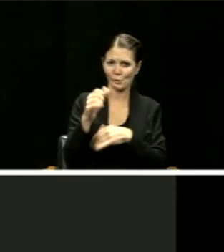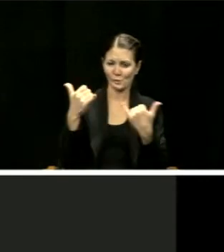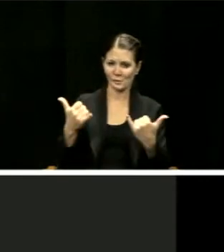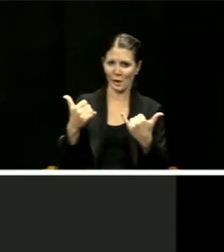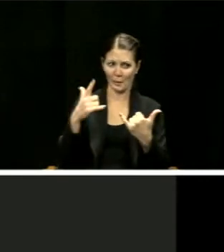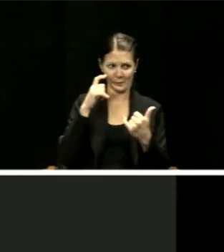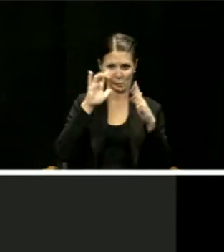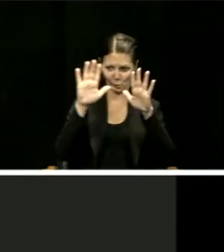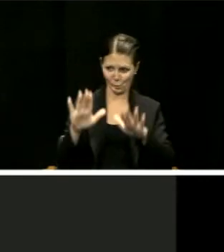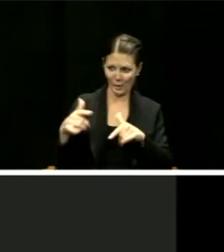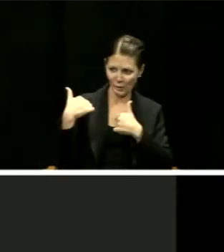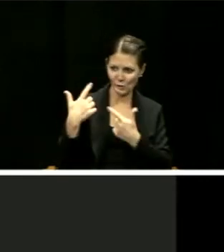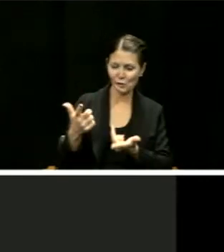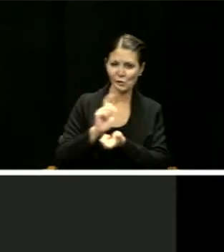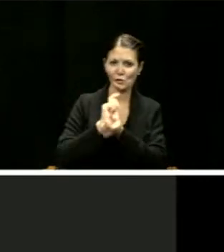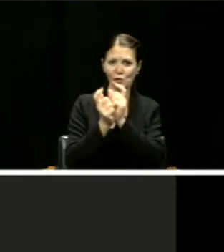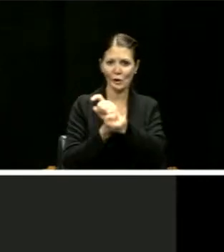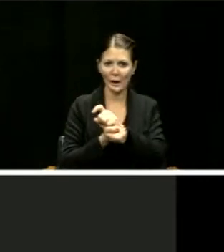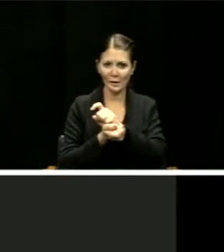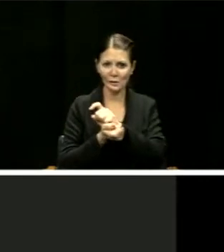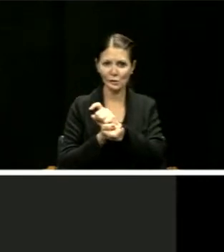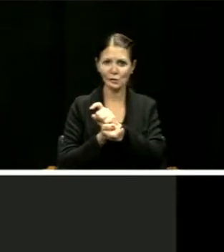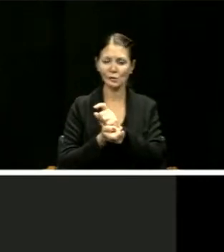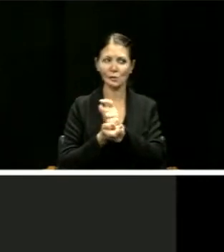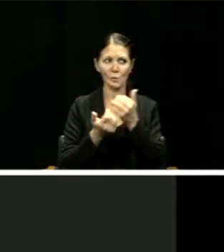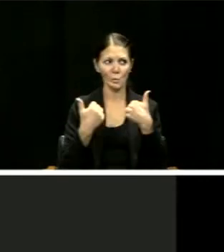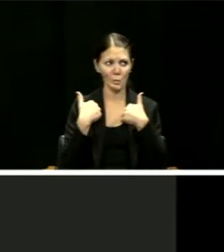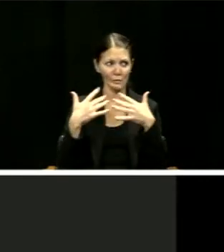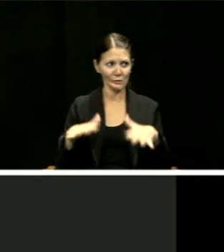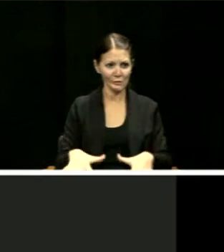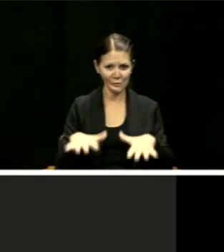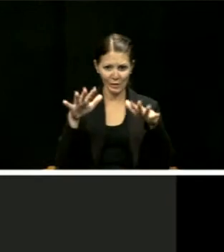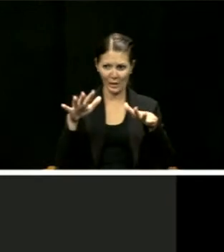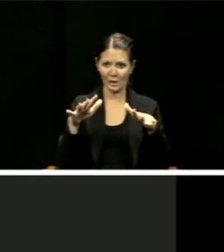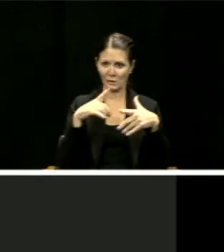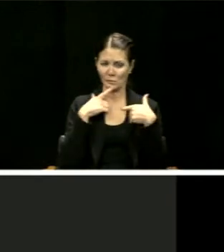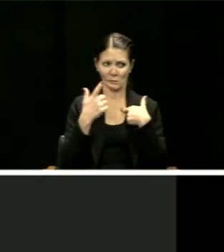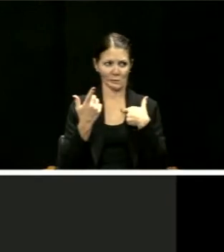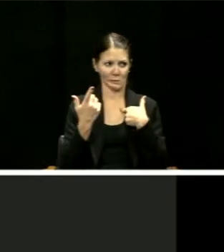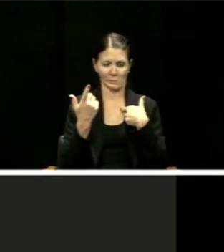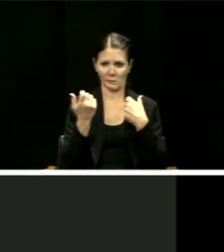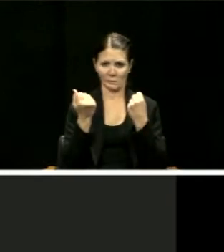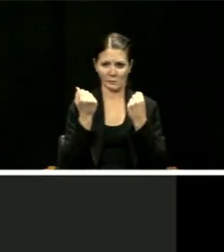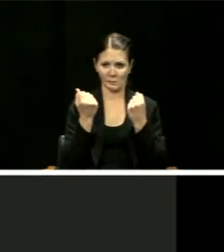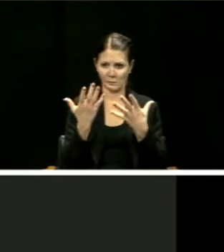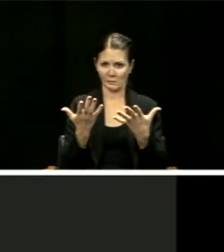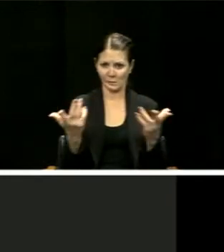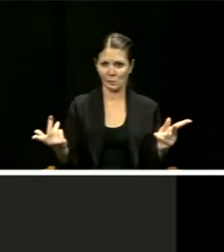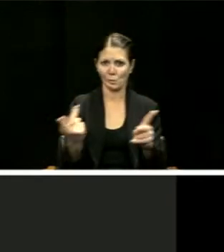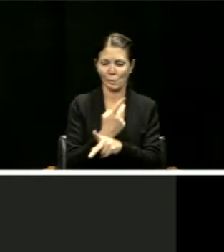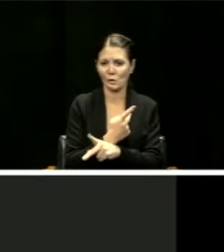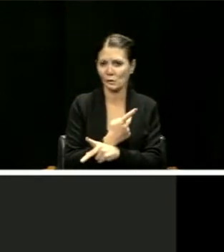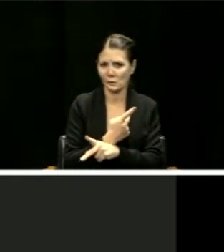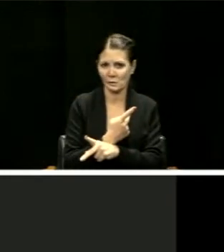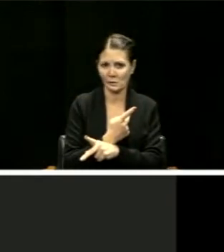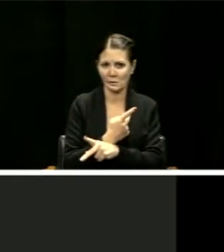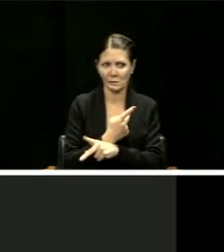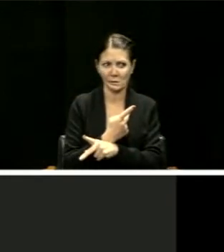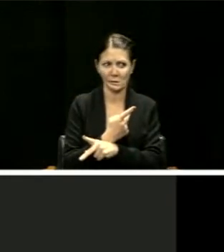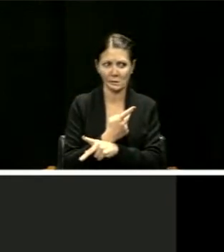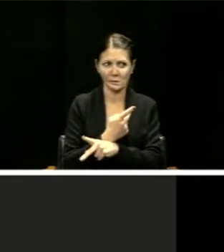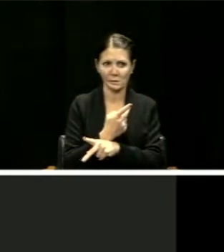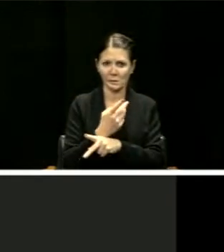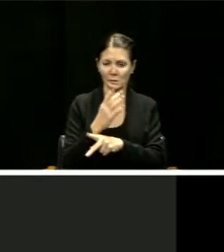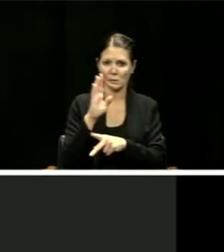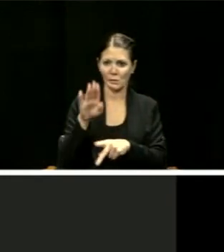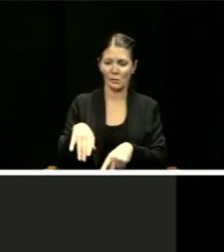weather has changed and we have flooded out, and it's so hard, it's heart aching to see, like,